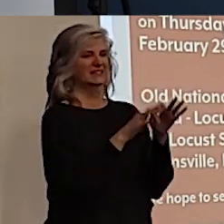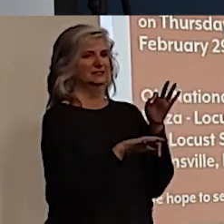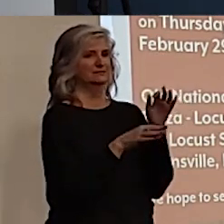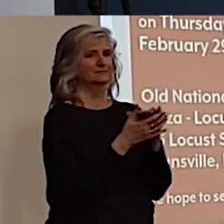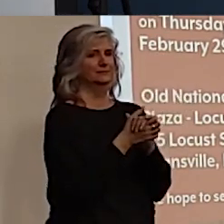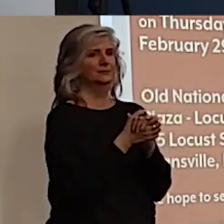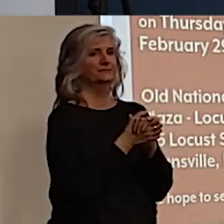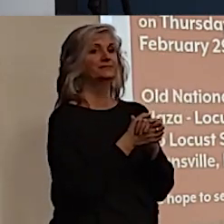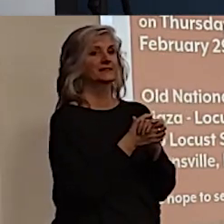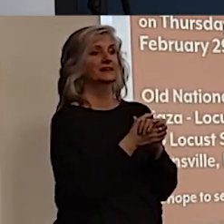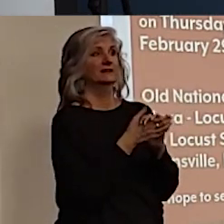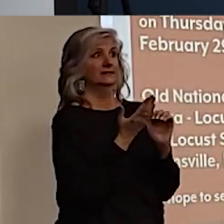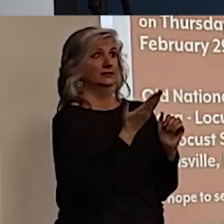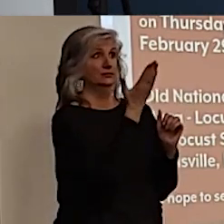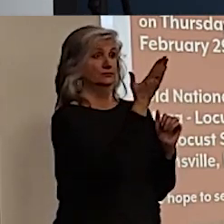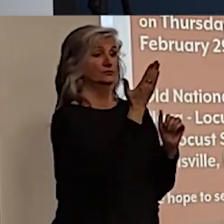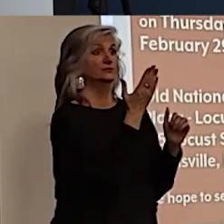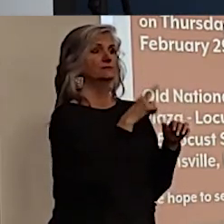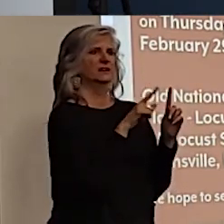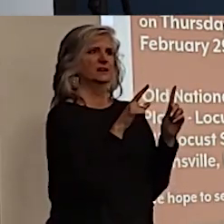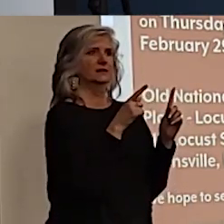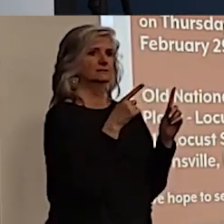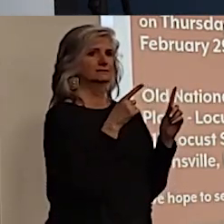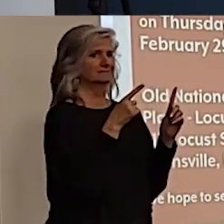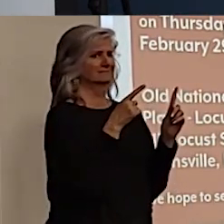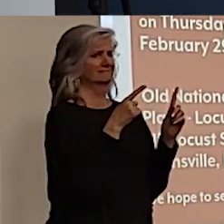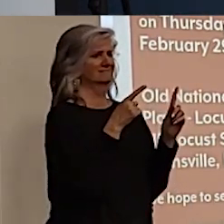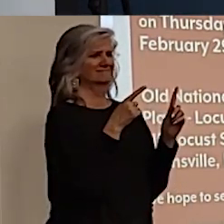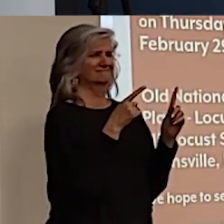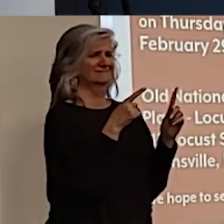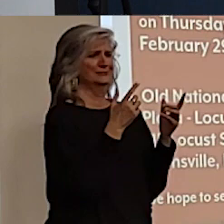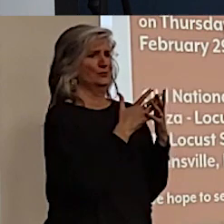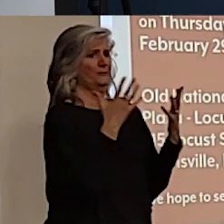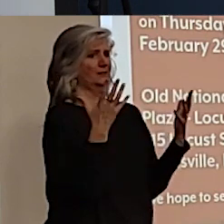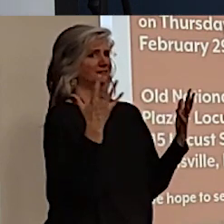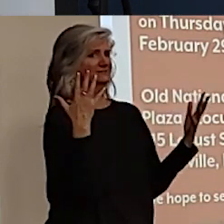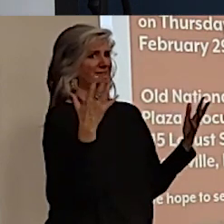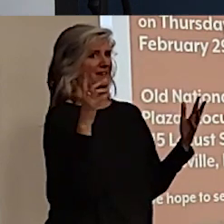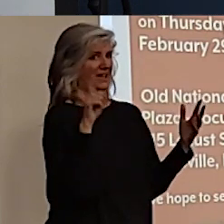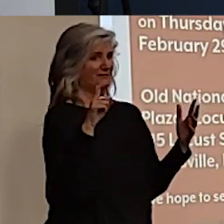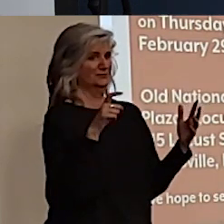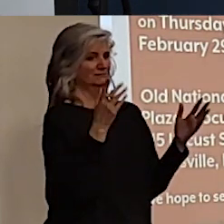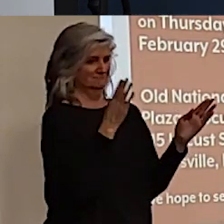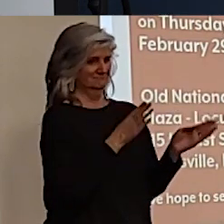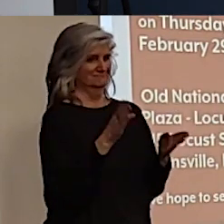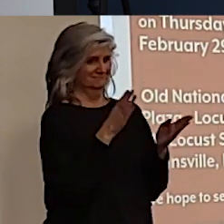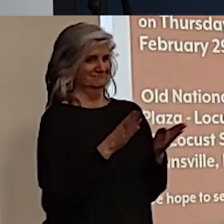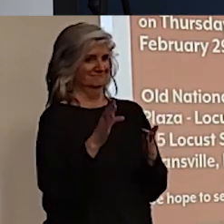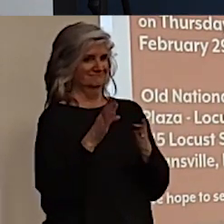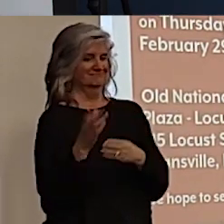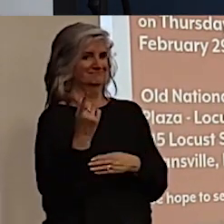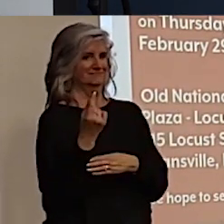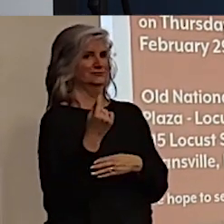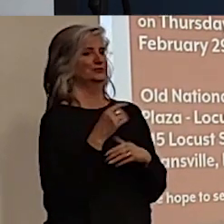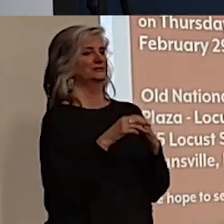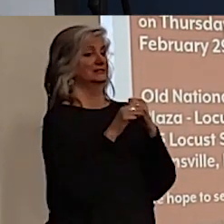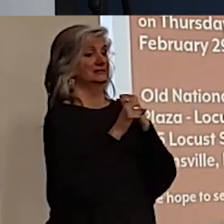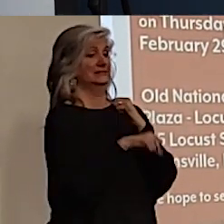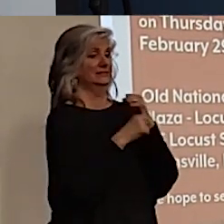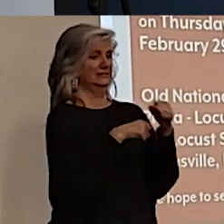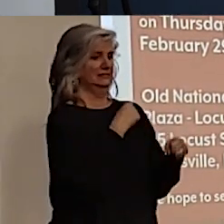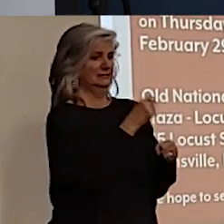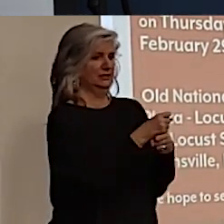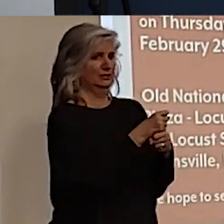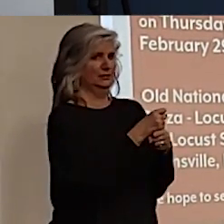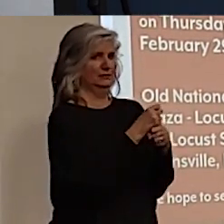introduced. That's far from the ballgame. Far from the ballgame. So this would be an extended year sort of campaign